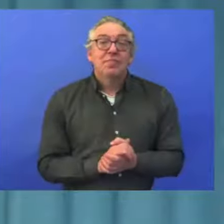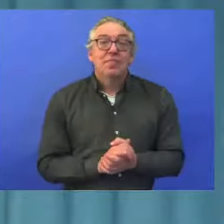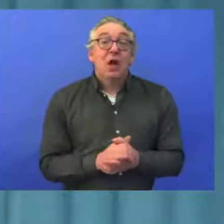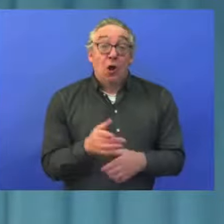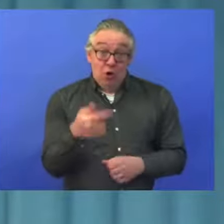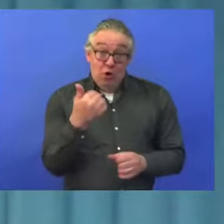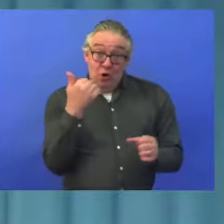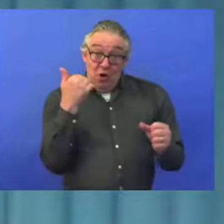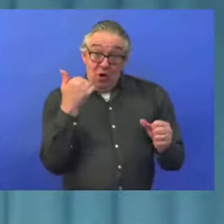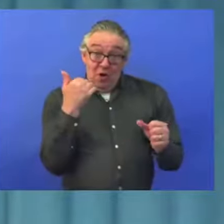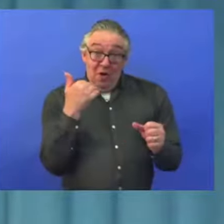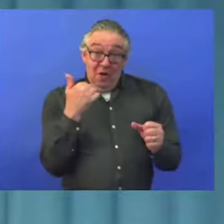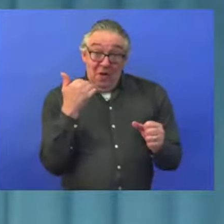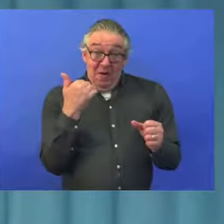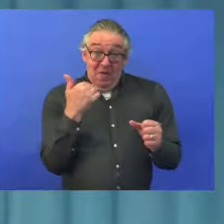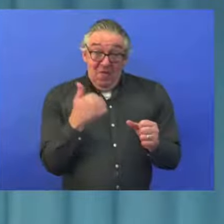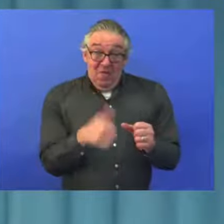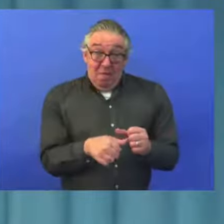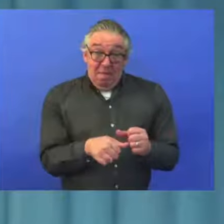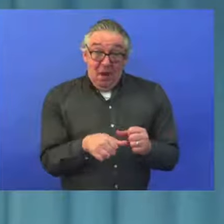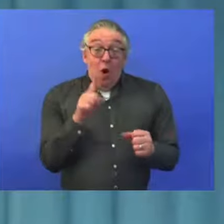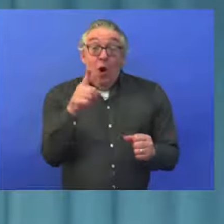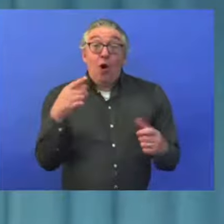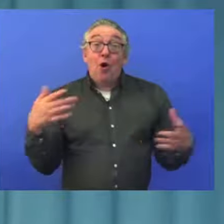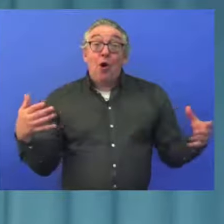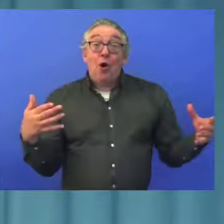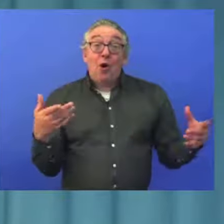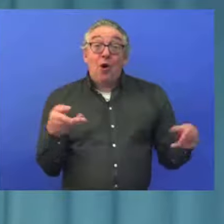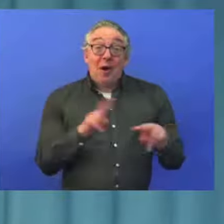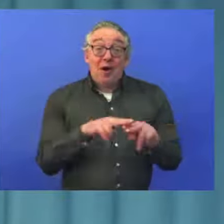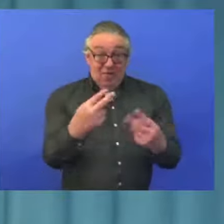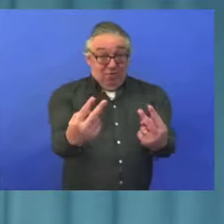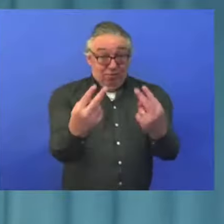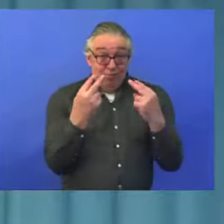group activity. If you're listening here in from home, go to